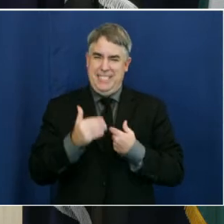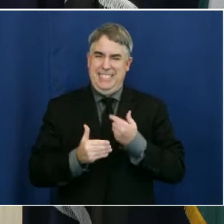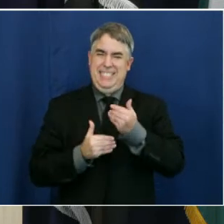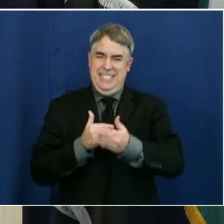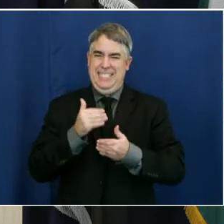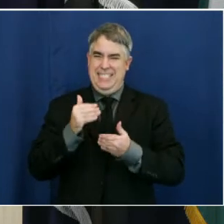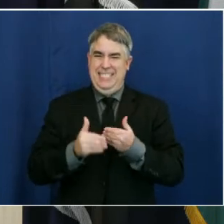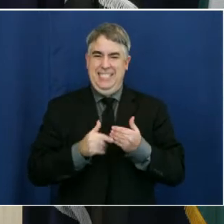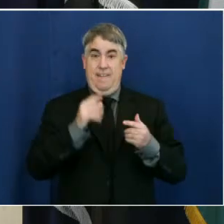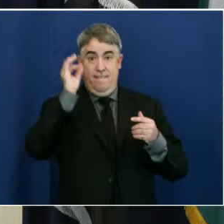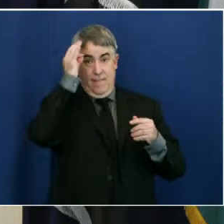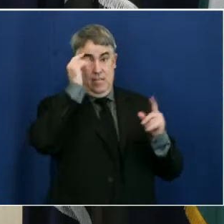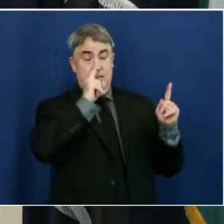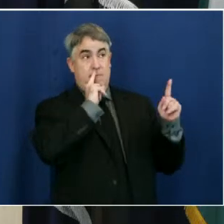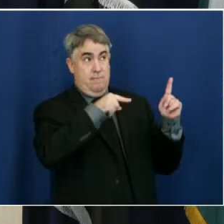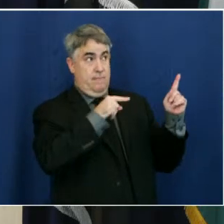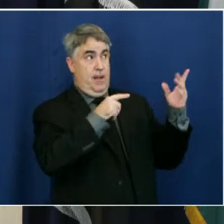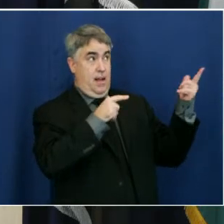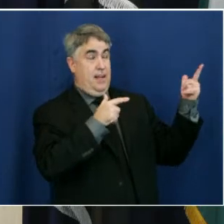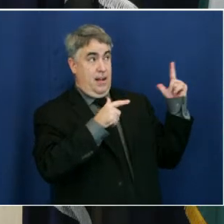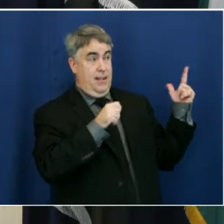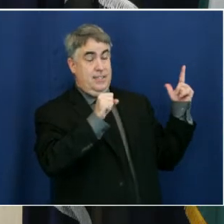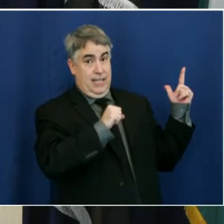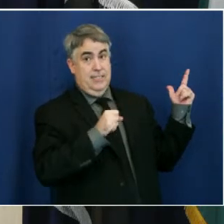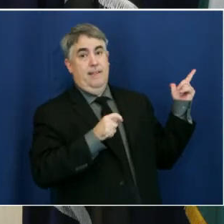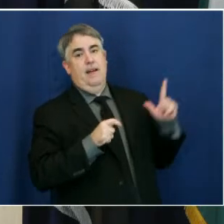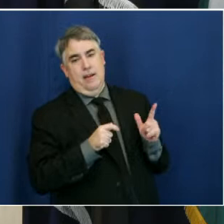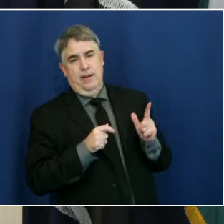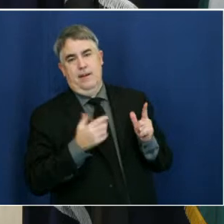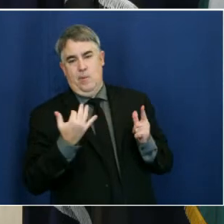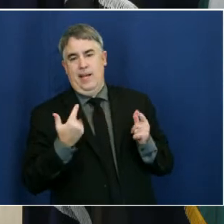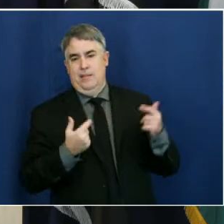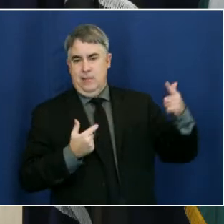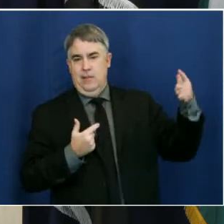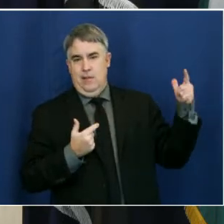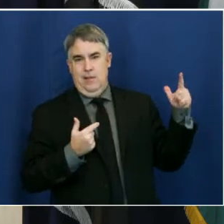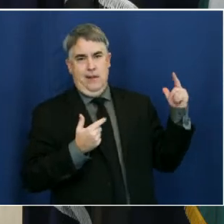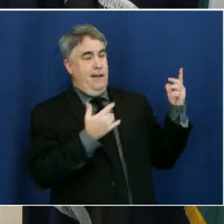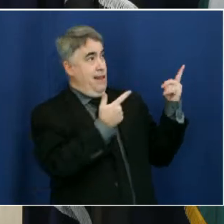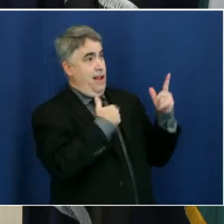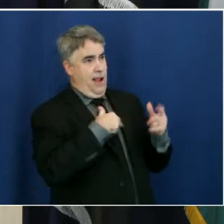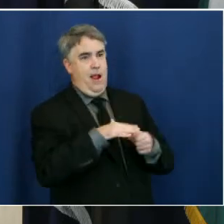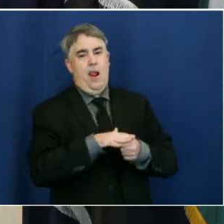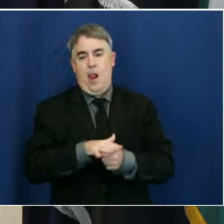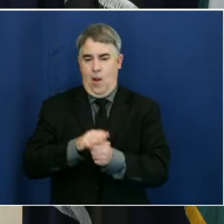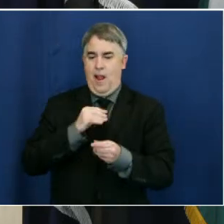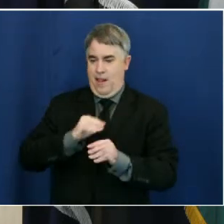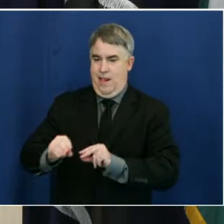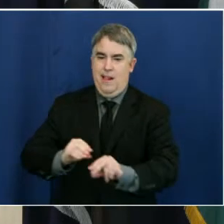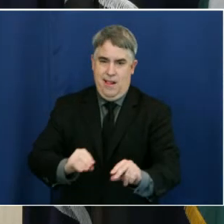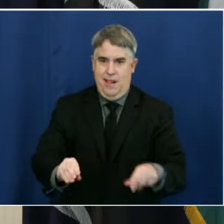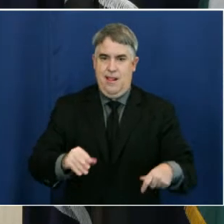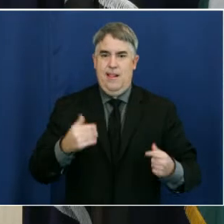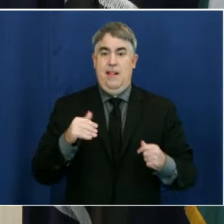federal level to the state level, and then they end up making their way down to us. But we're certainly optimistic that the situation will improve.